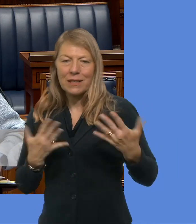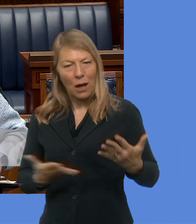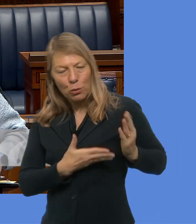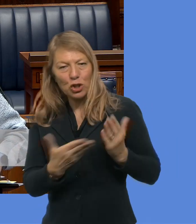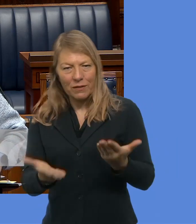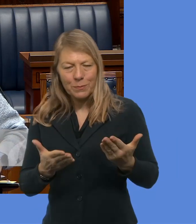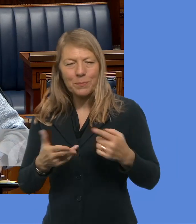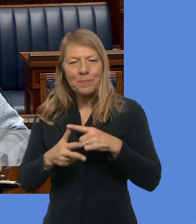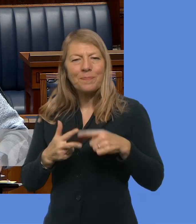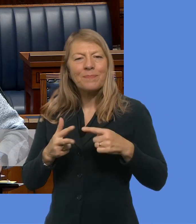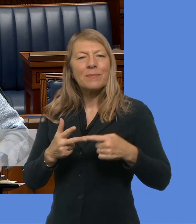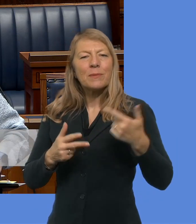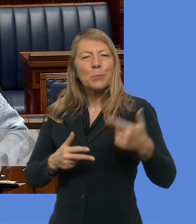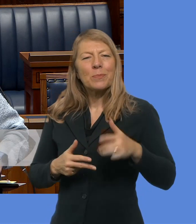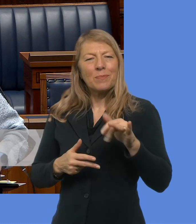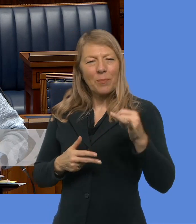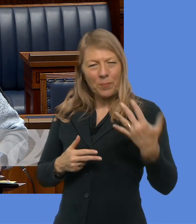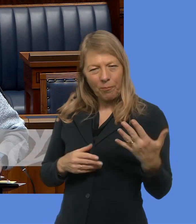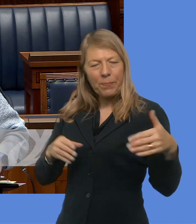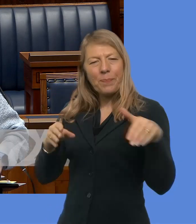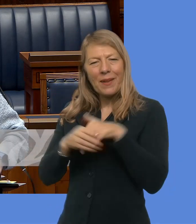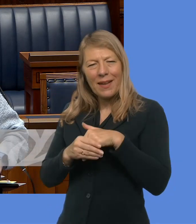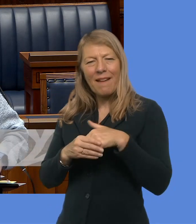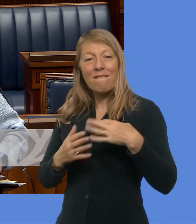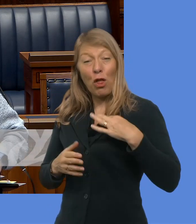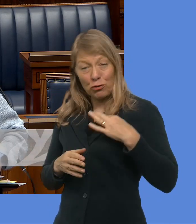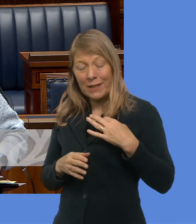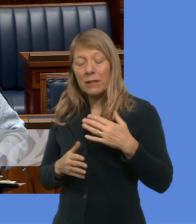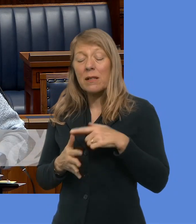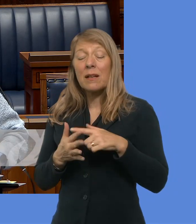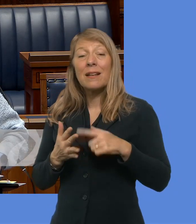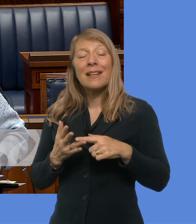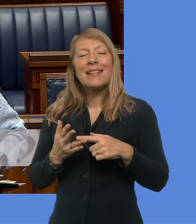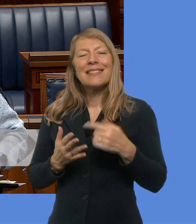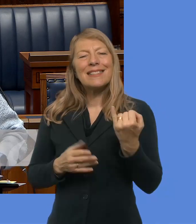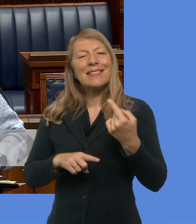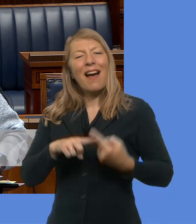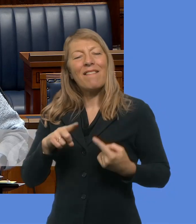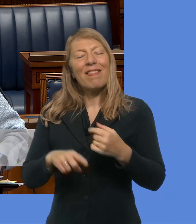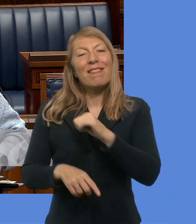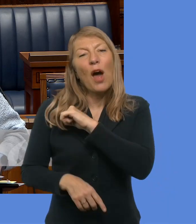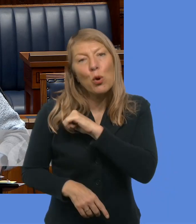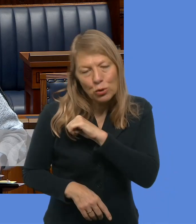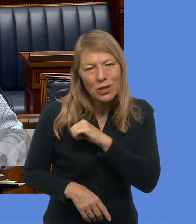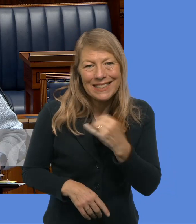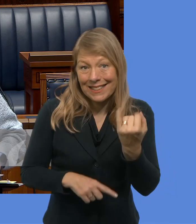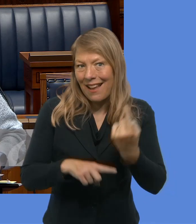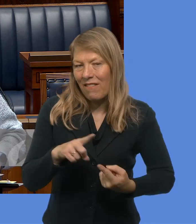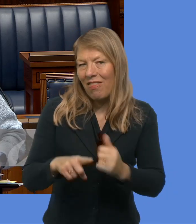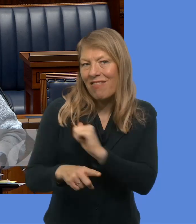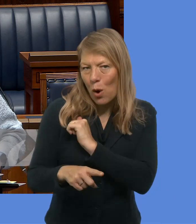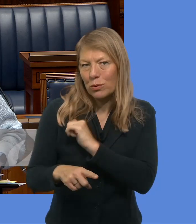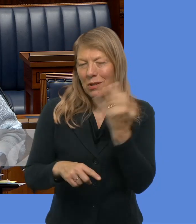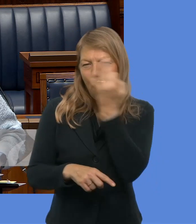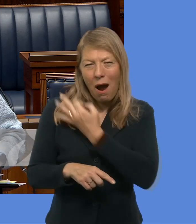voluntary community and social enterprise sector. 6,500 hours of skills development activities, 2,800 weeks of